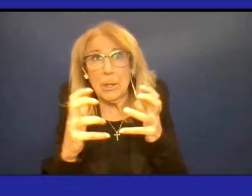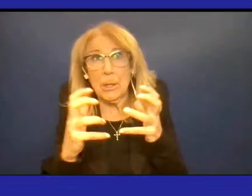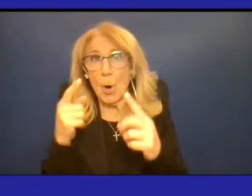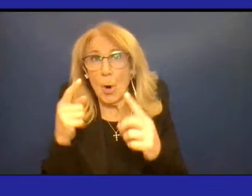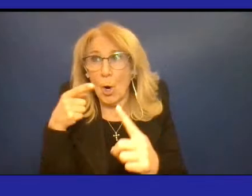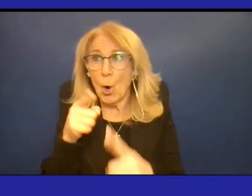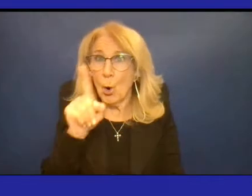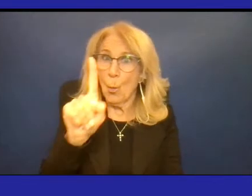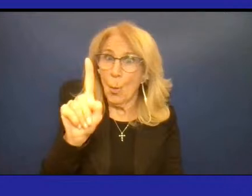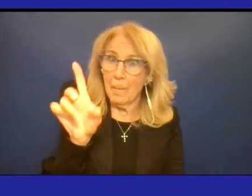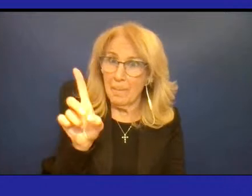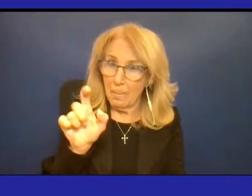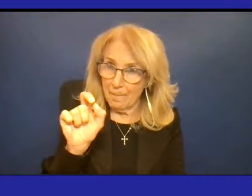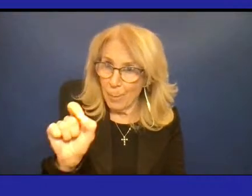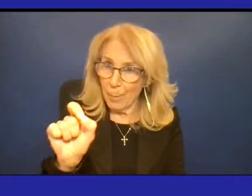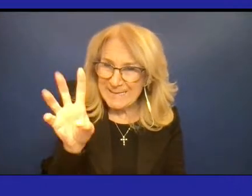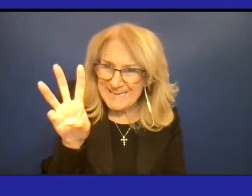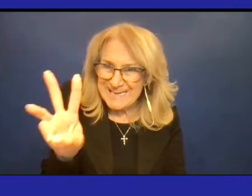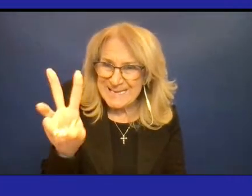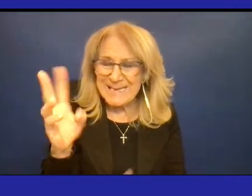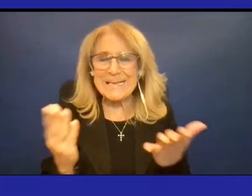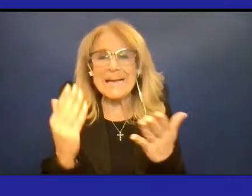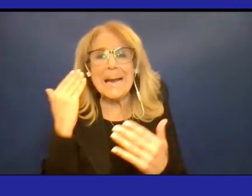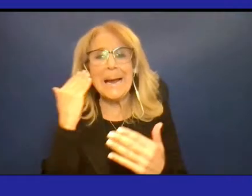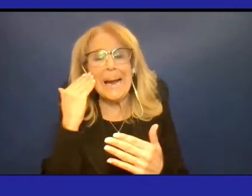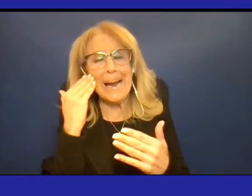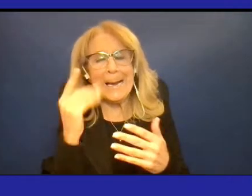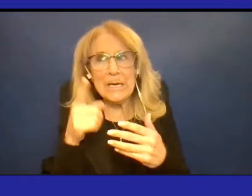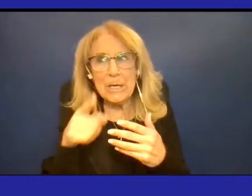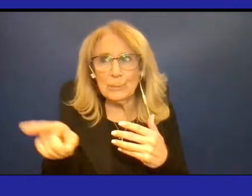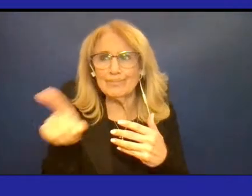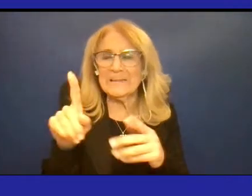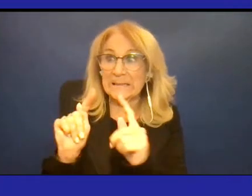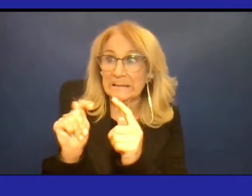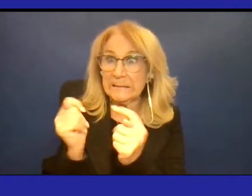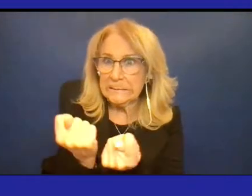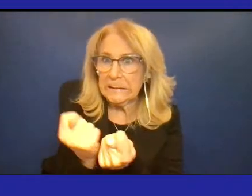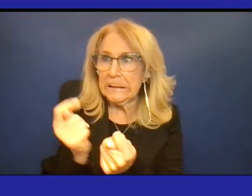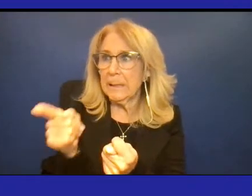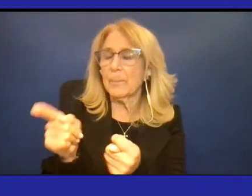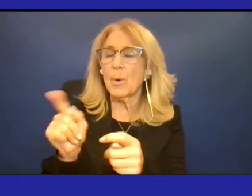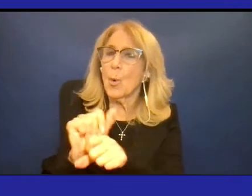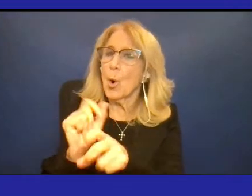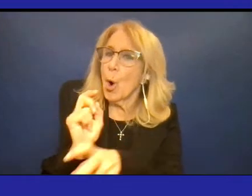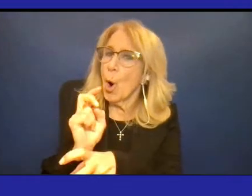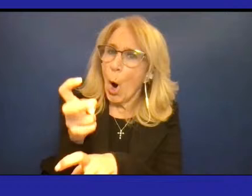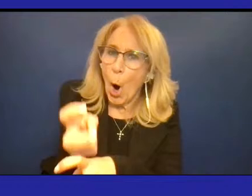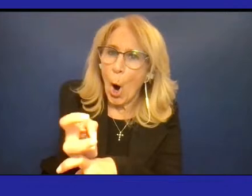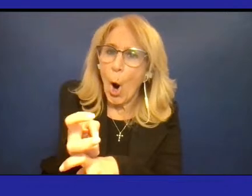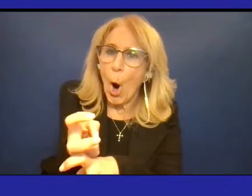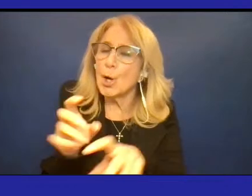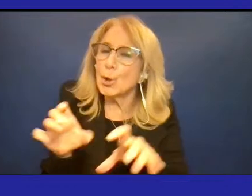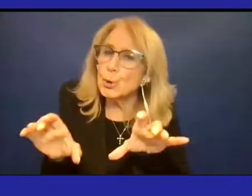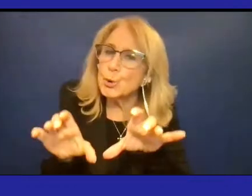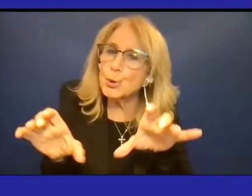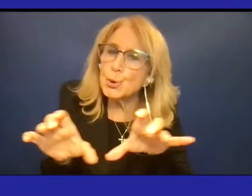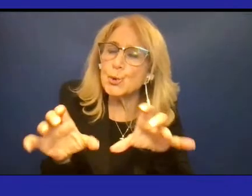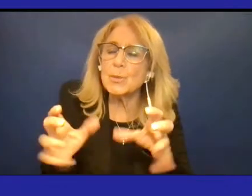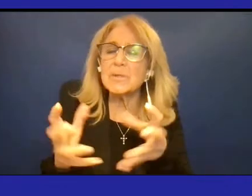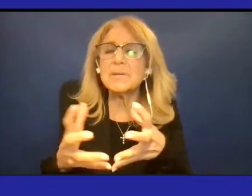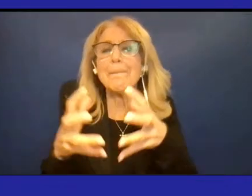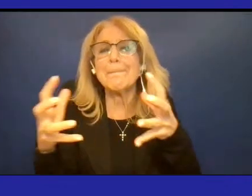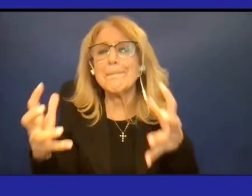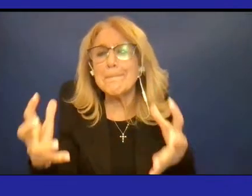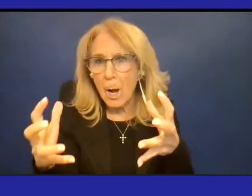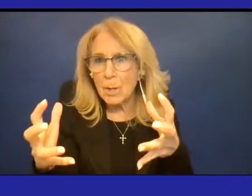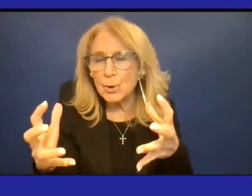here. I know Coy and his post-acute team are working very hard to do as much treat in place as